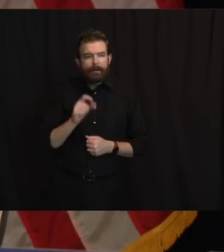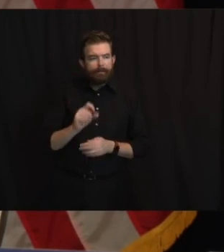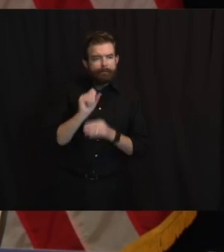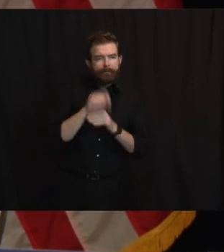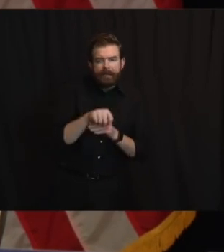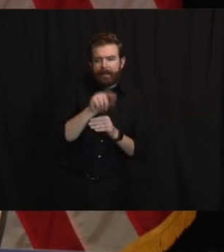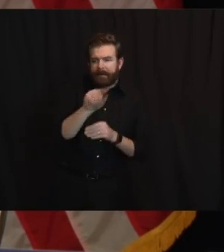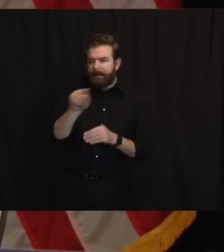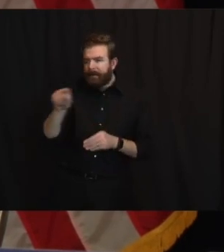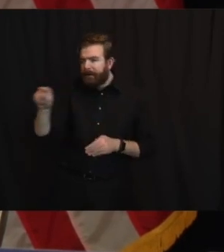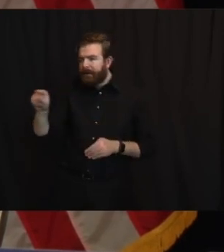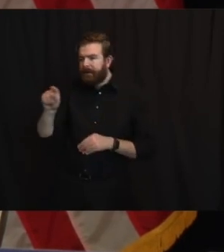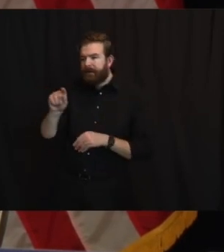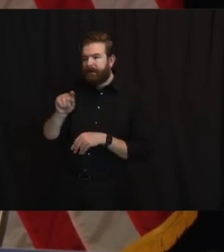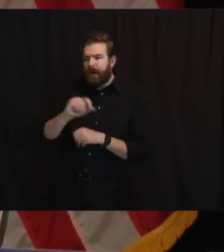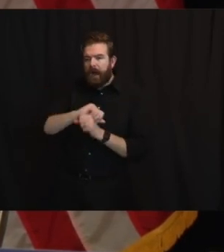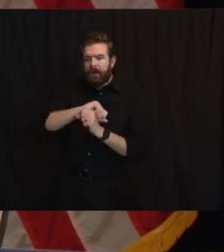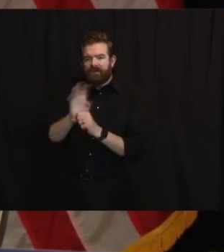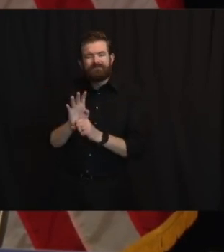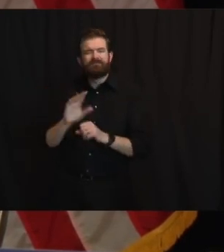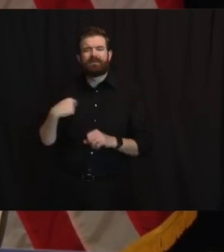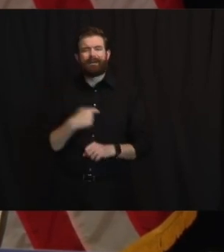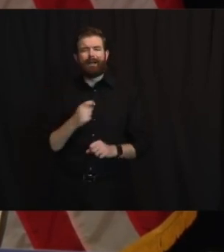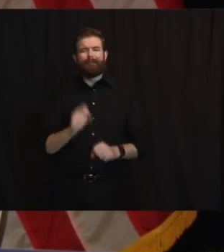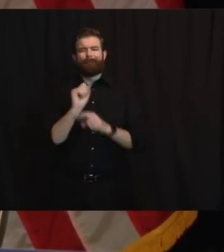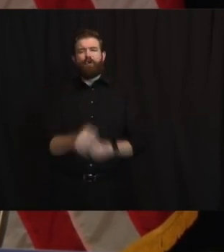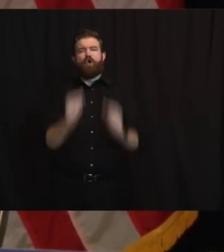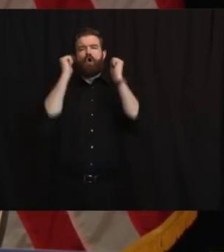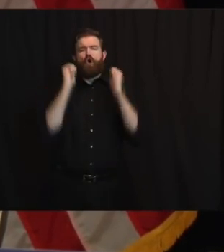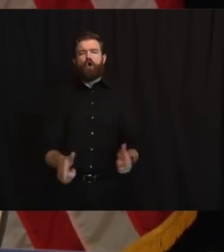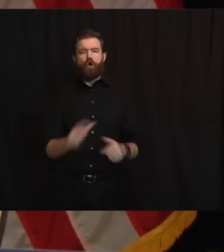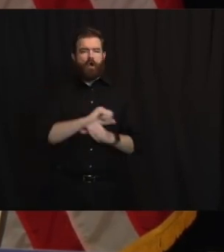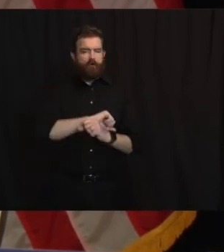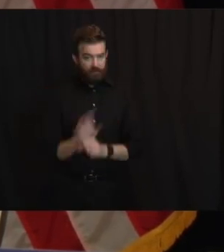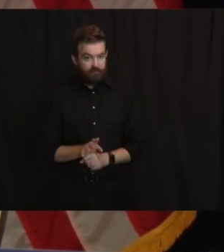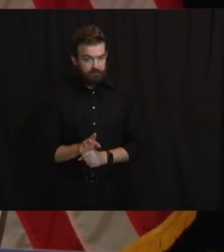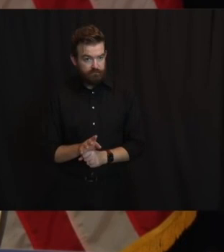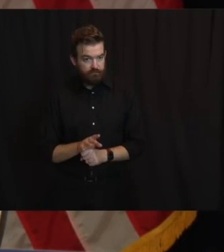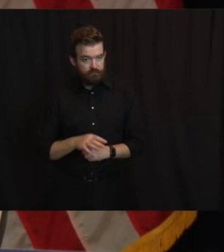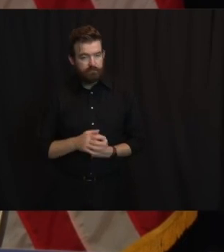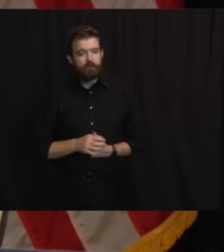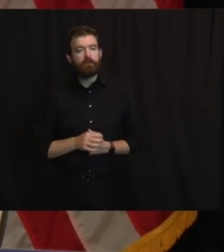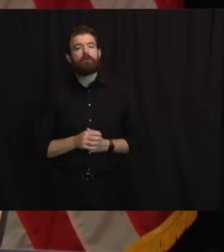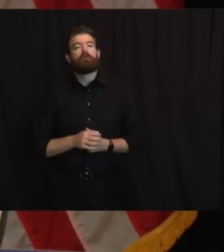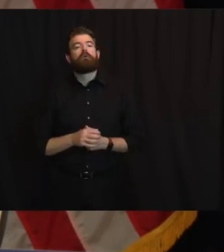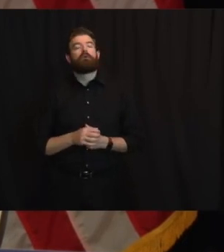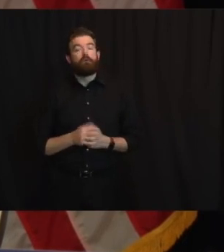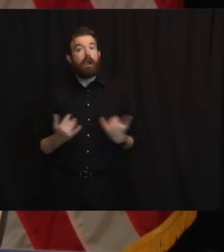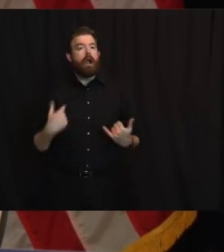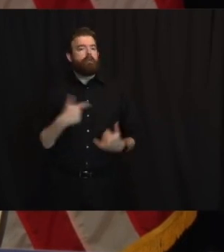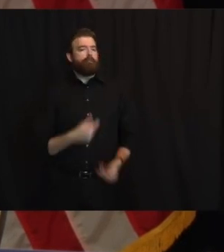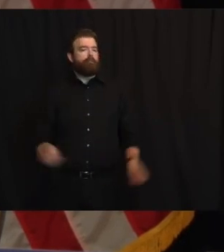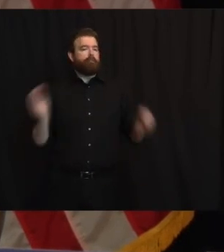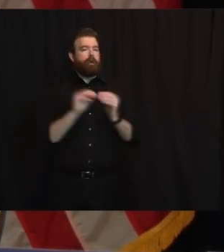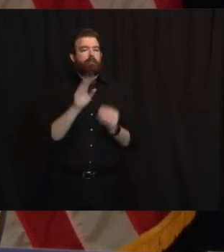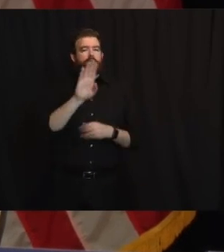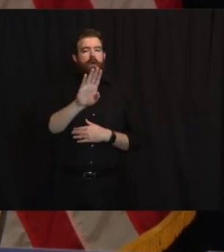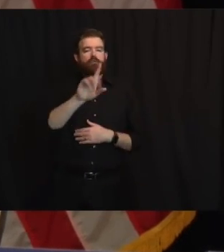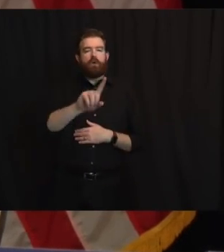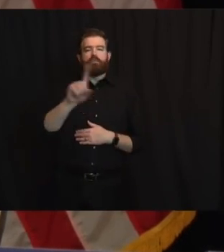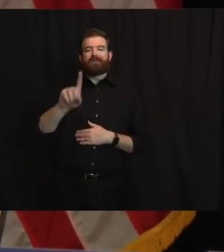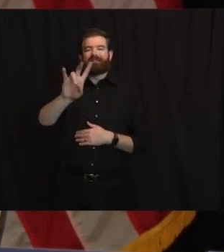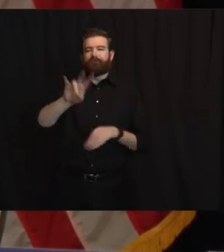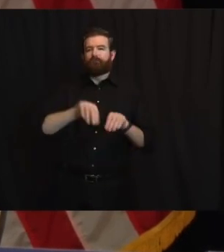SARS-CoV-2 virus that's out there. While we do have a predominance of B117 circulating in New Jersey, in other areas of the